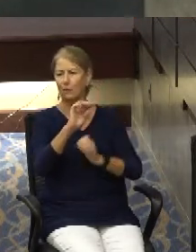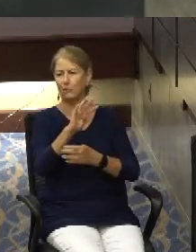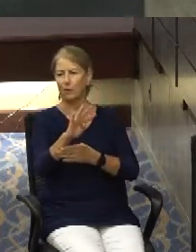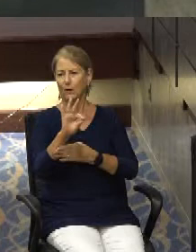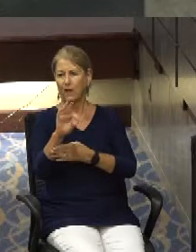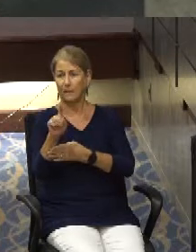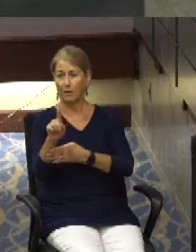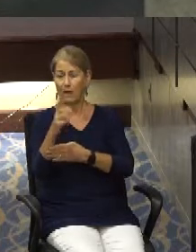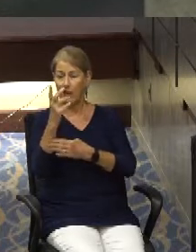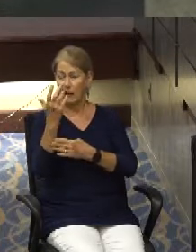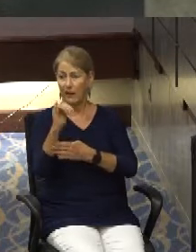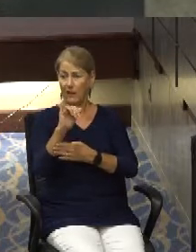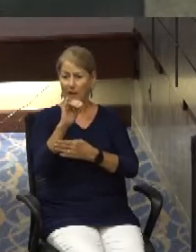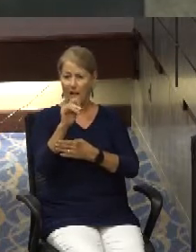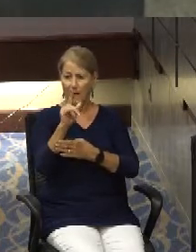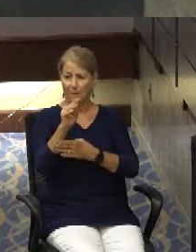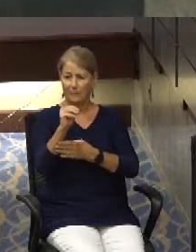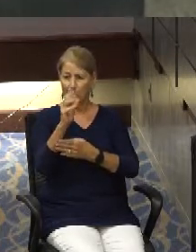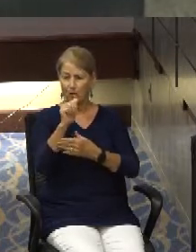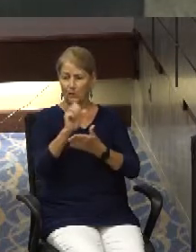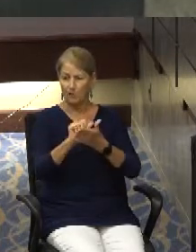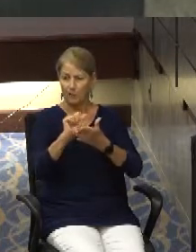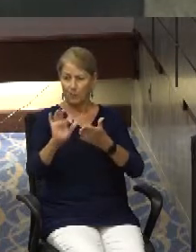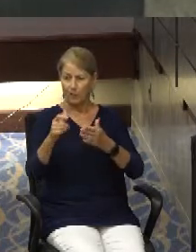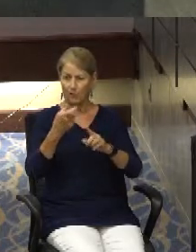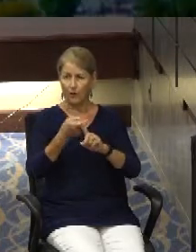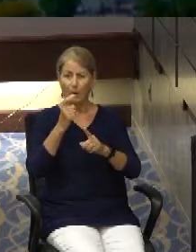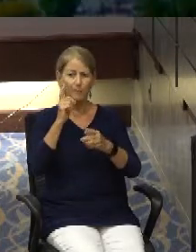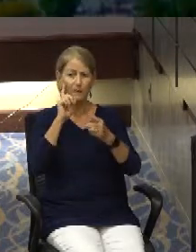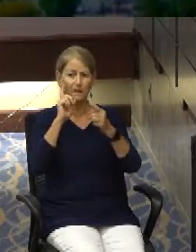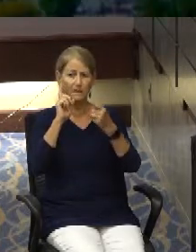like to remove from the consent agenda?